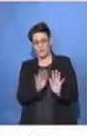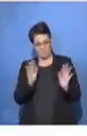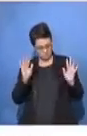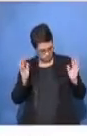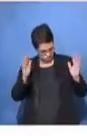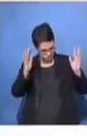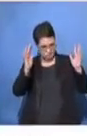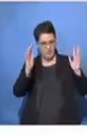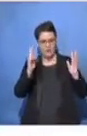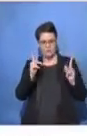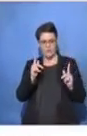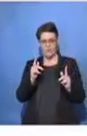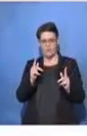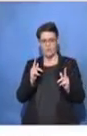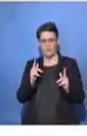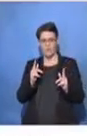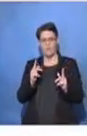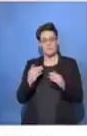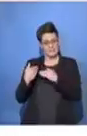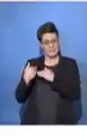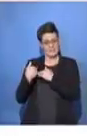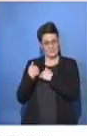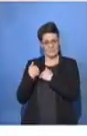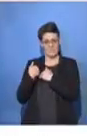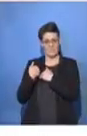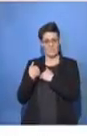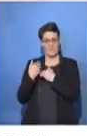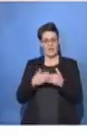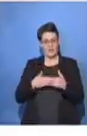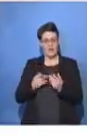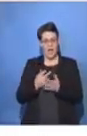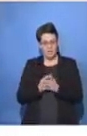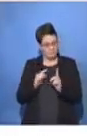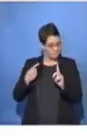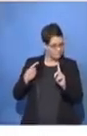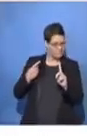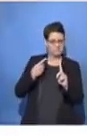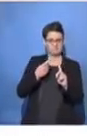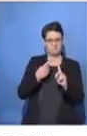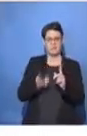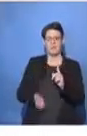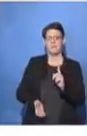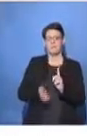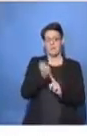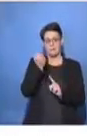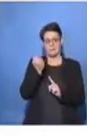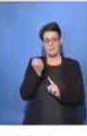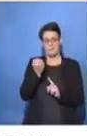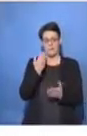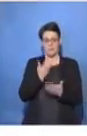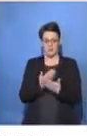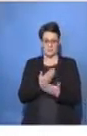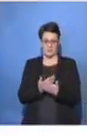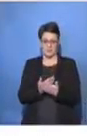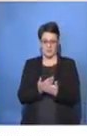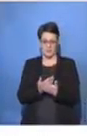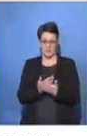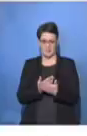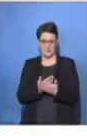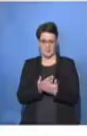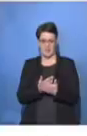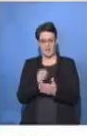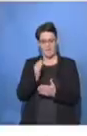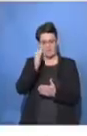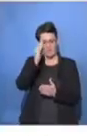of South Africa to safeguard the gains and keep striving to attain the greatest heights possible